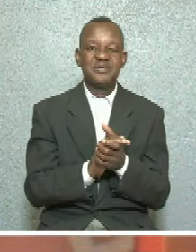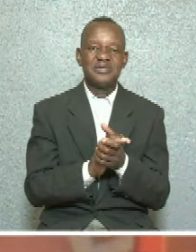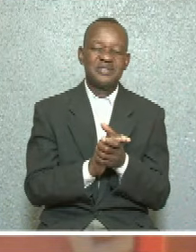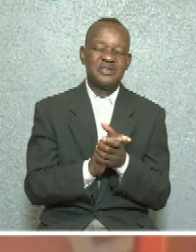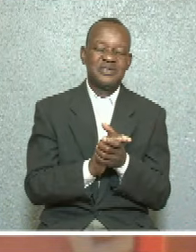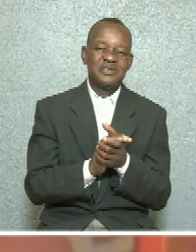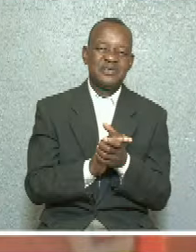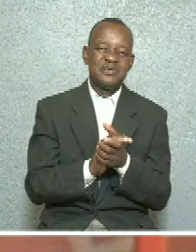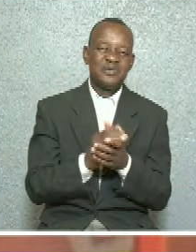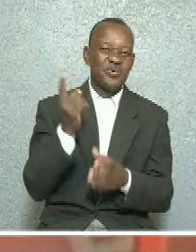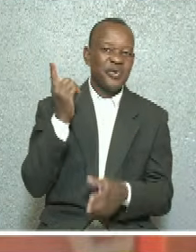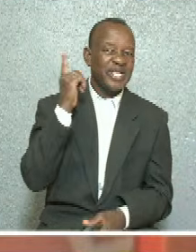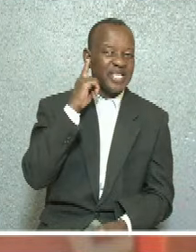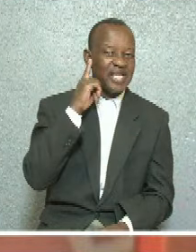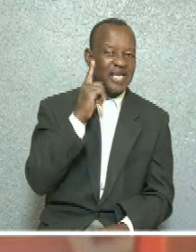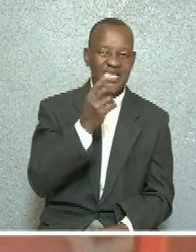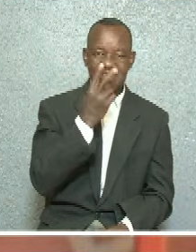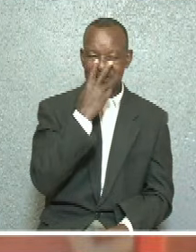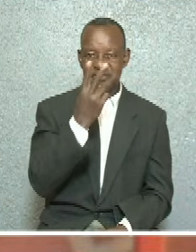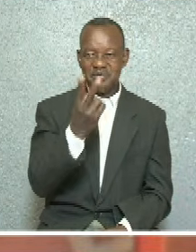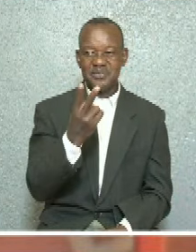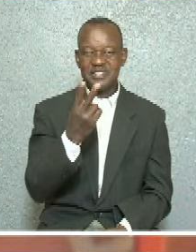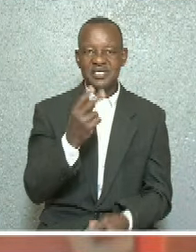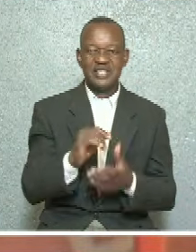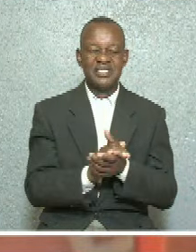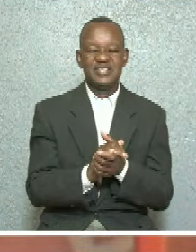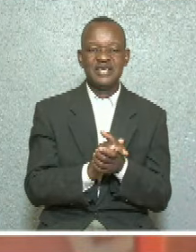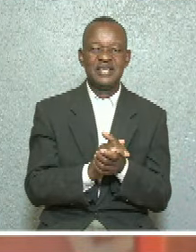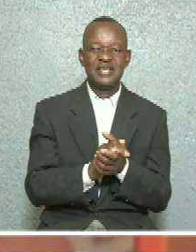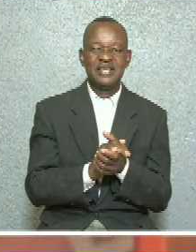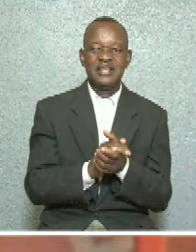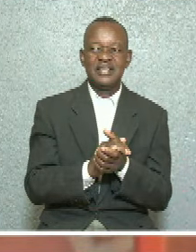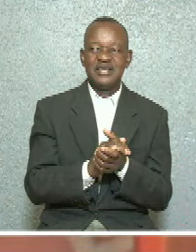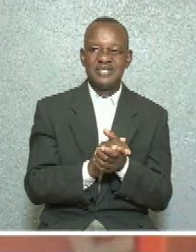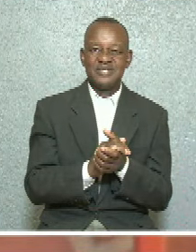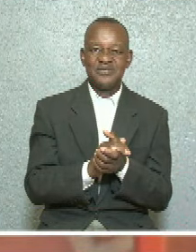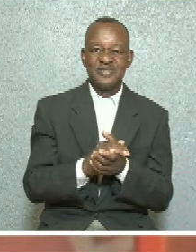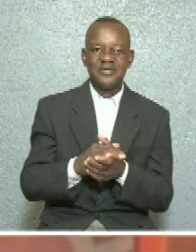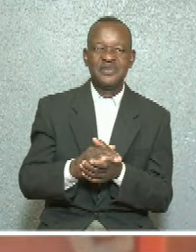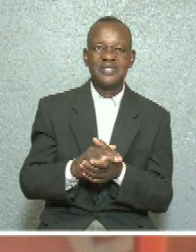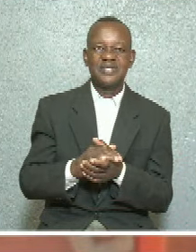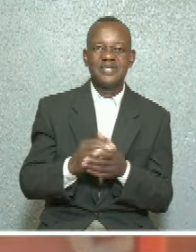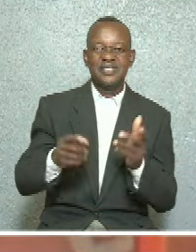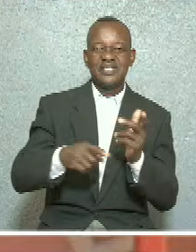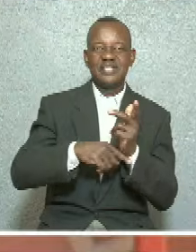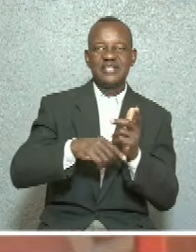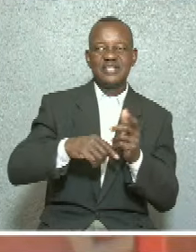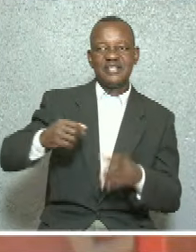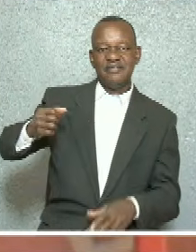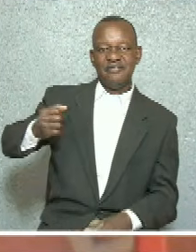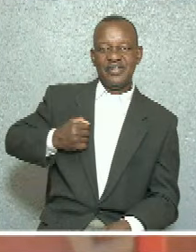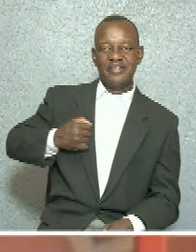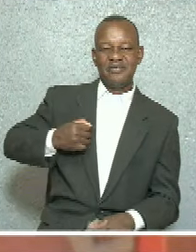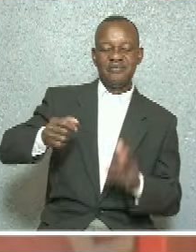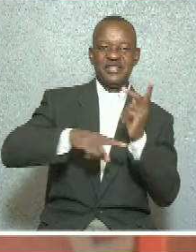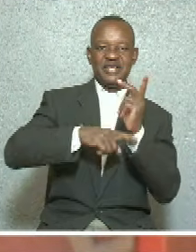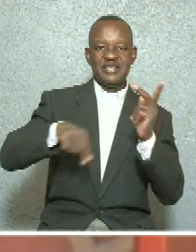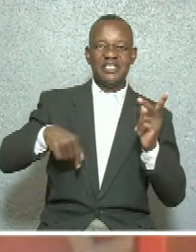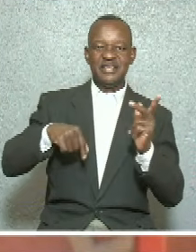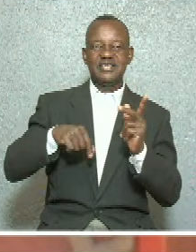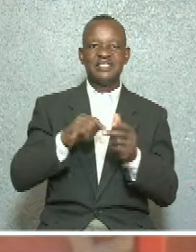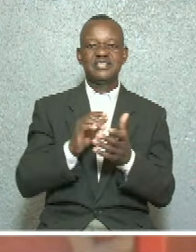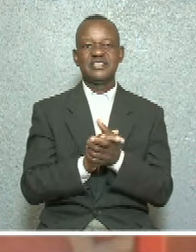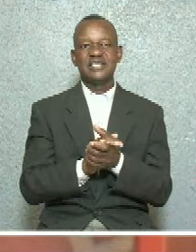way? Shall I repeat the question? Yes. Okay. After watching